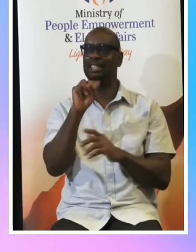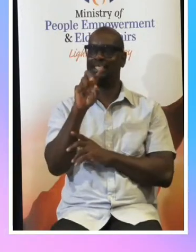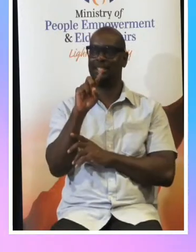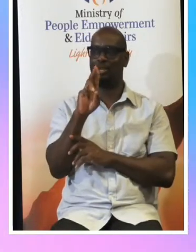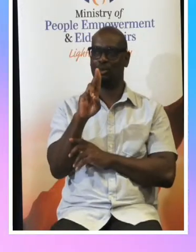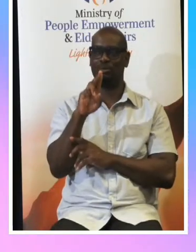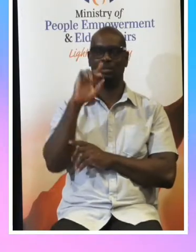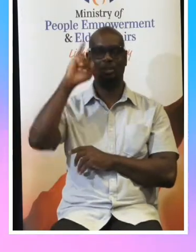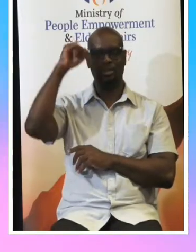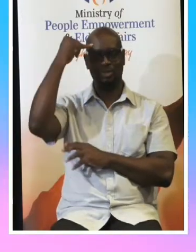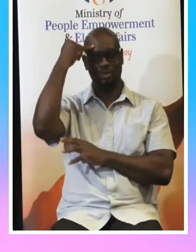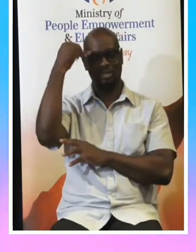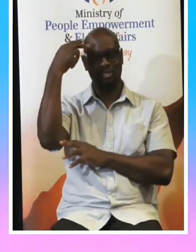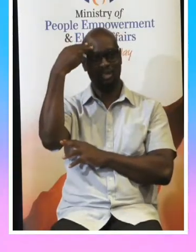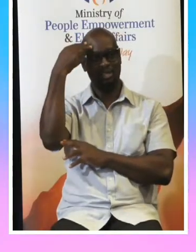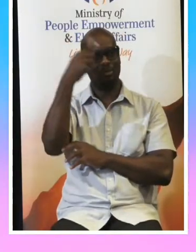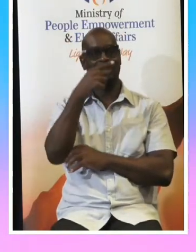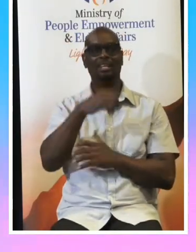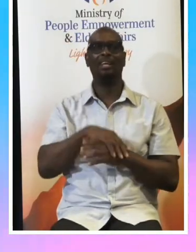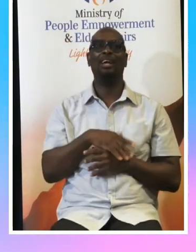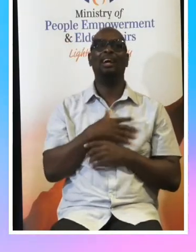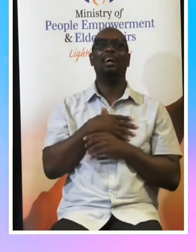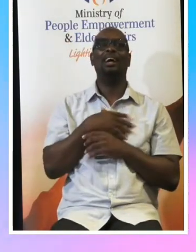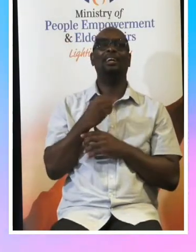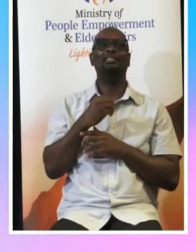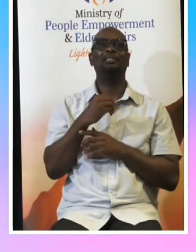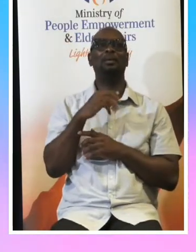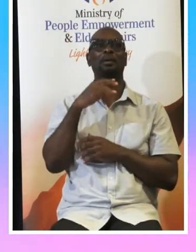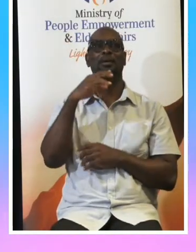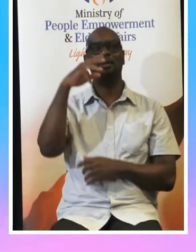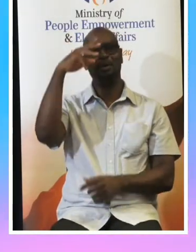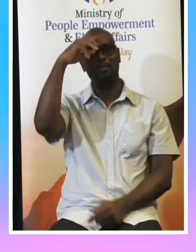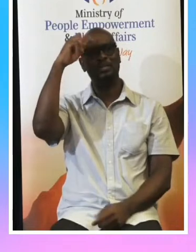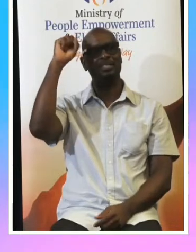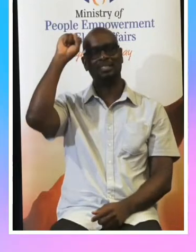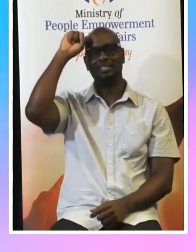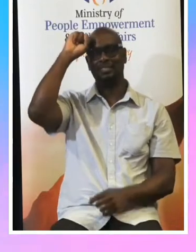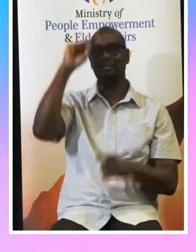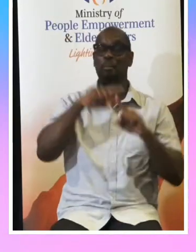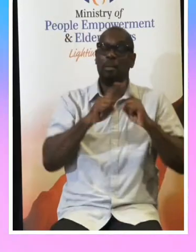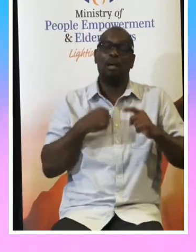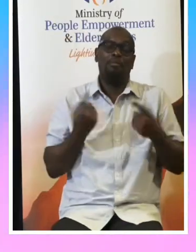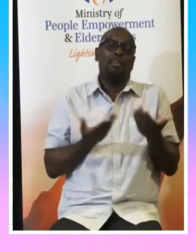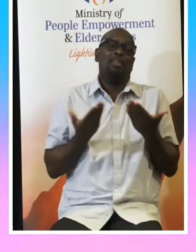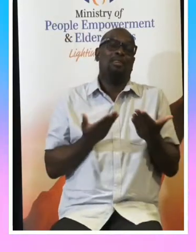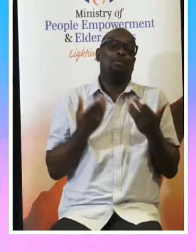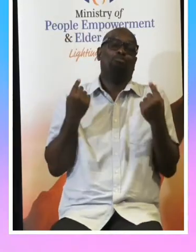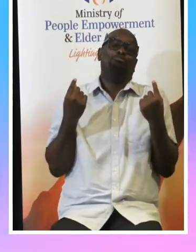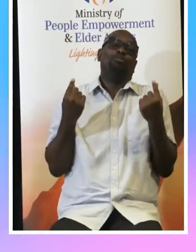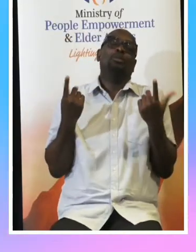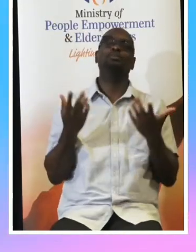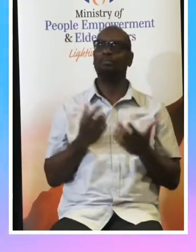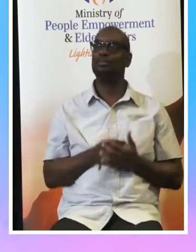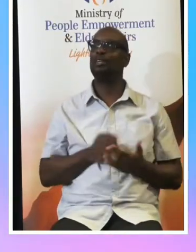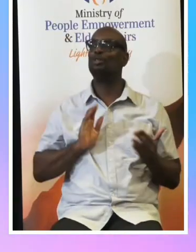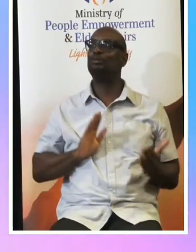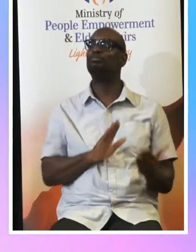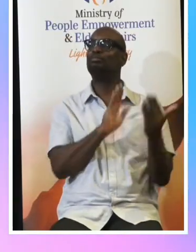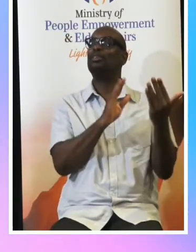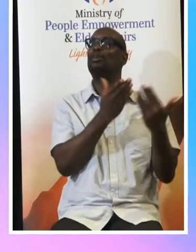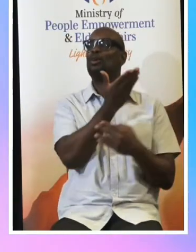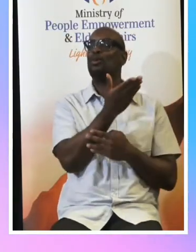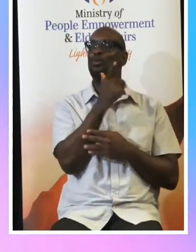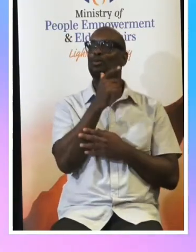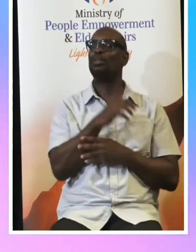NDU. Stevenson, but I'm here to introduce Senator Andrele Boyce.